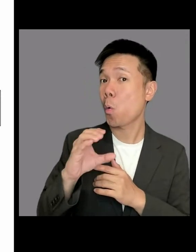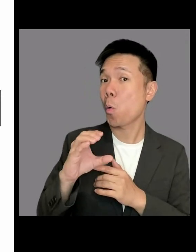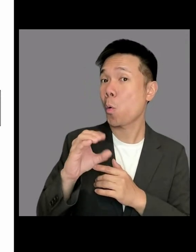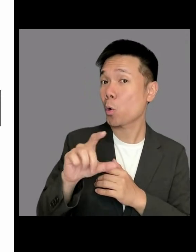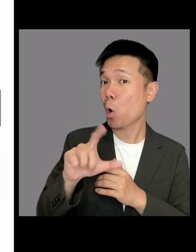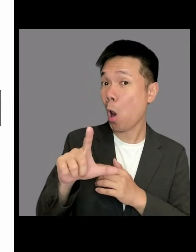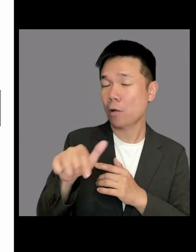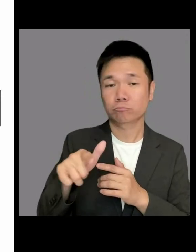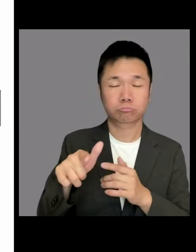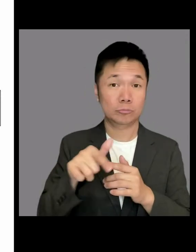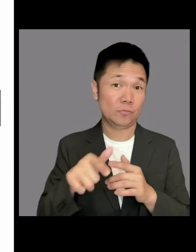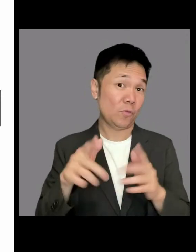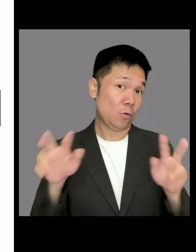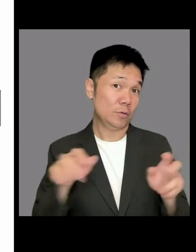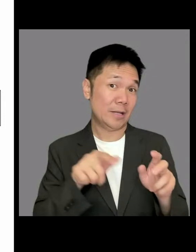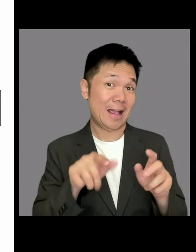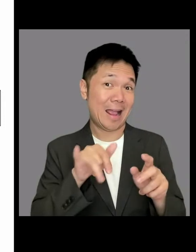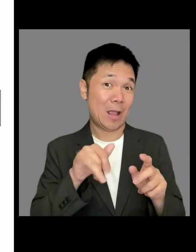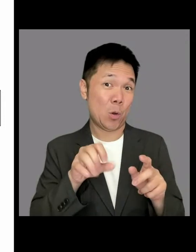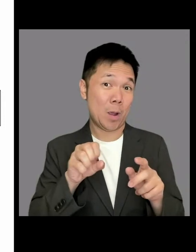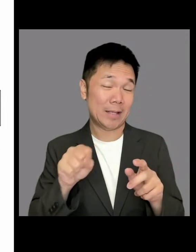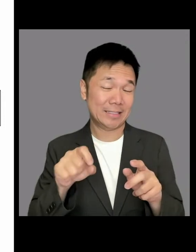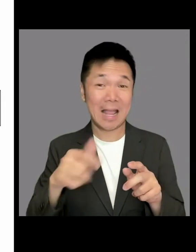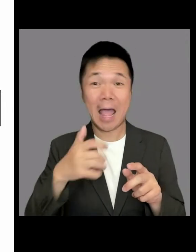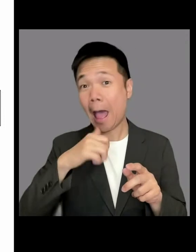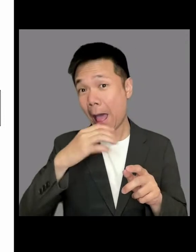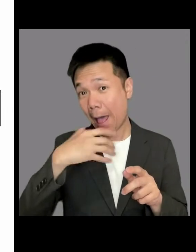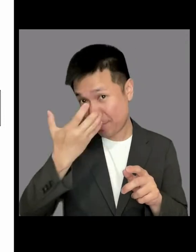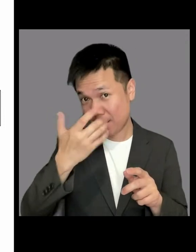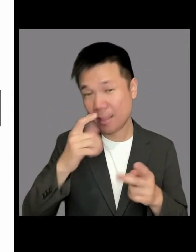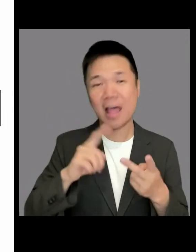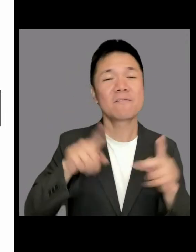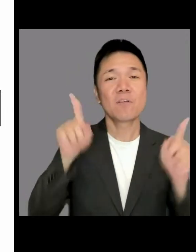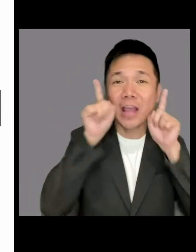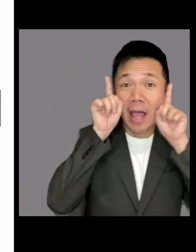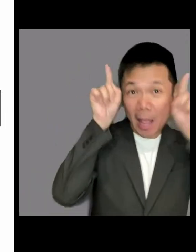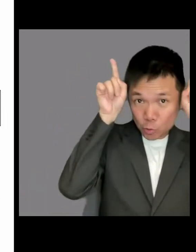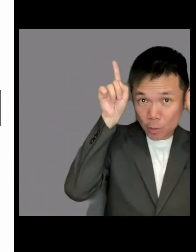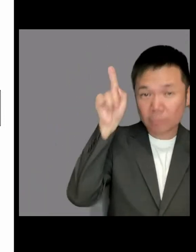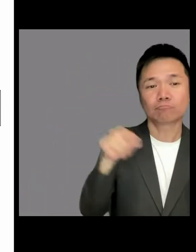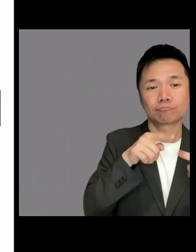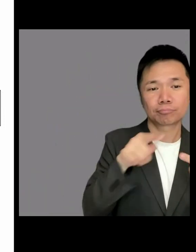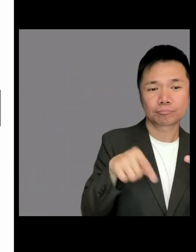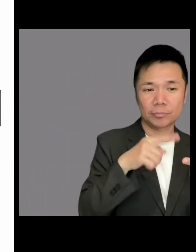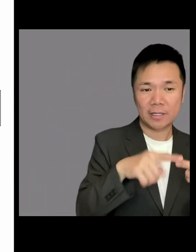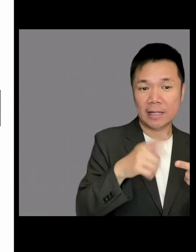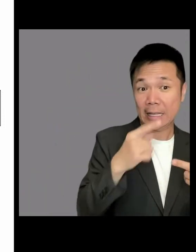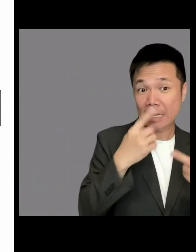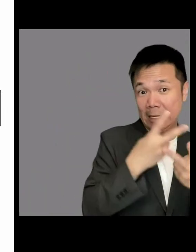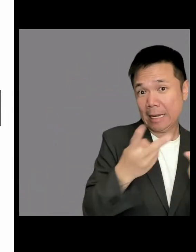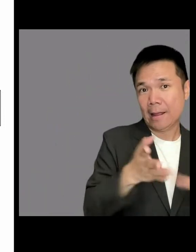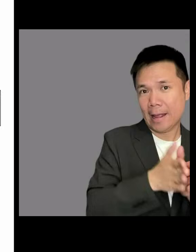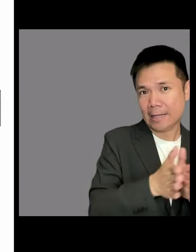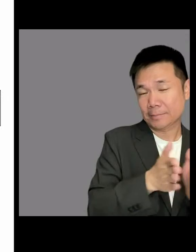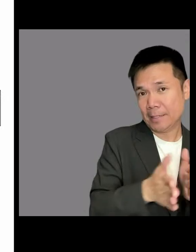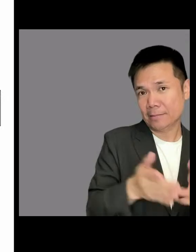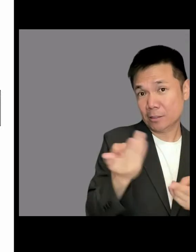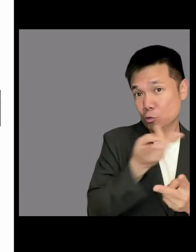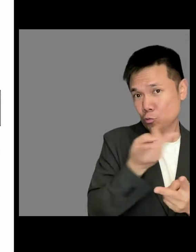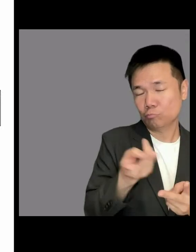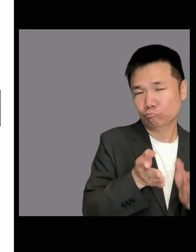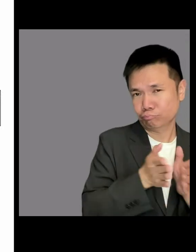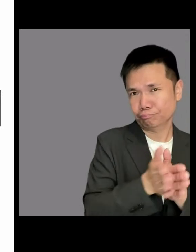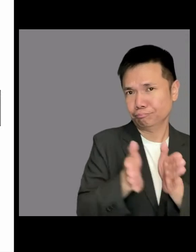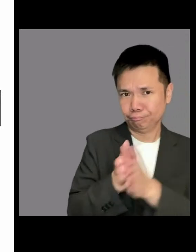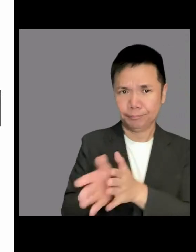iOS. And then you have the Android Accessibility API as well, which communicates to things like TalkBack. Chromium, there